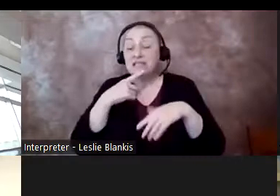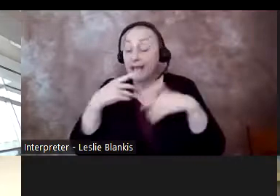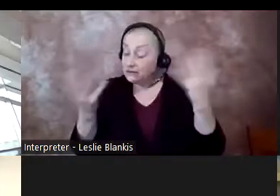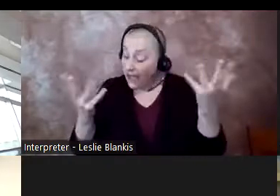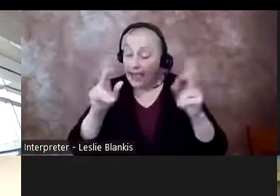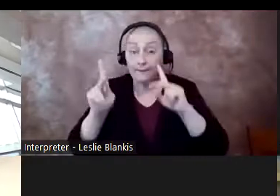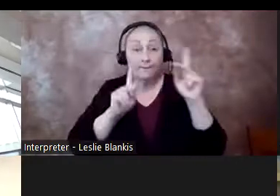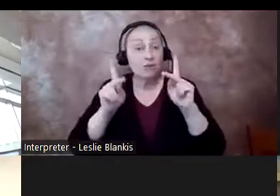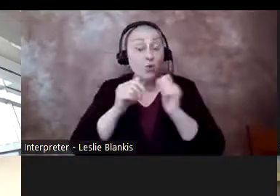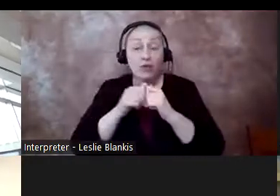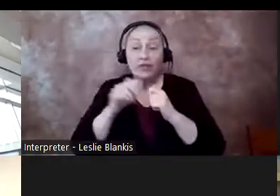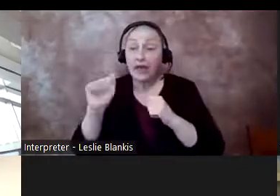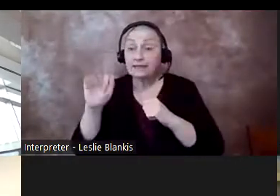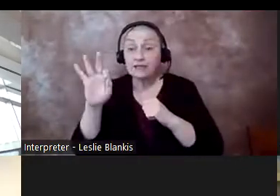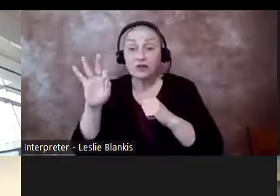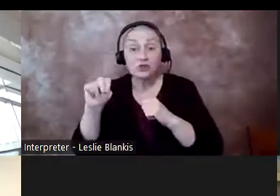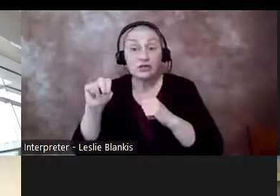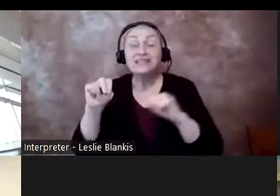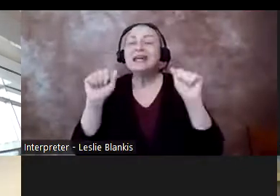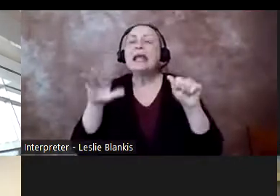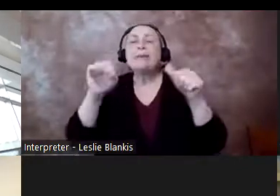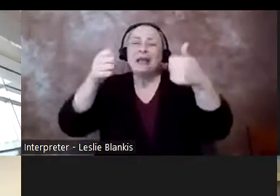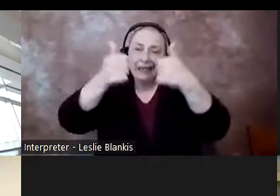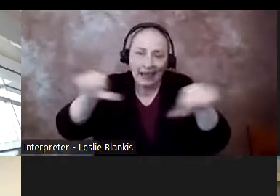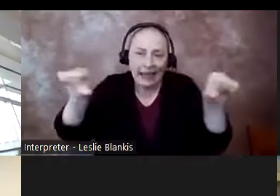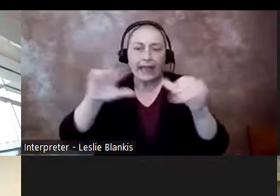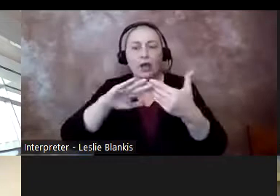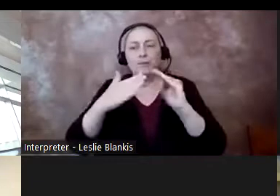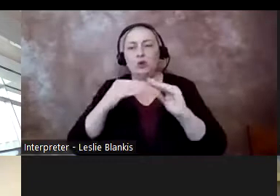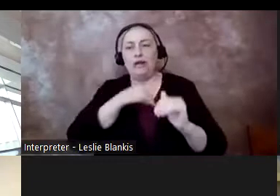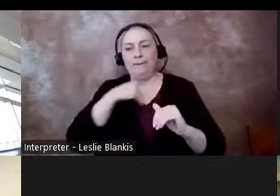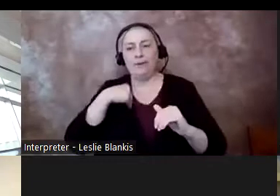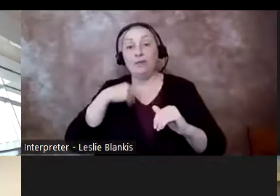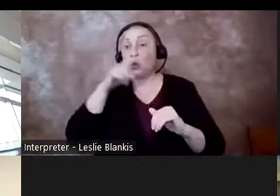and functional needs are any community member who needs access